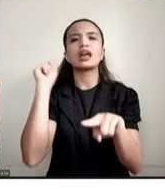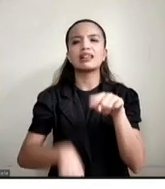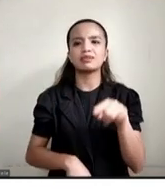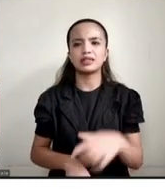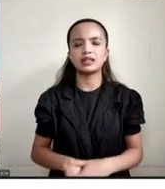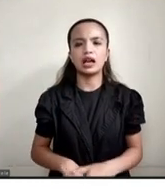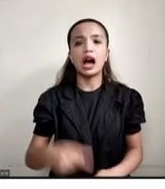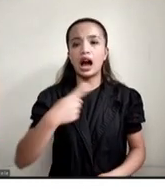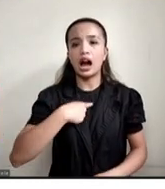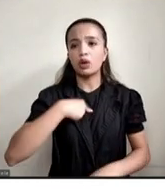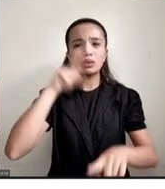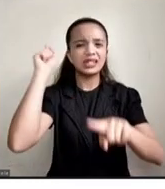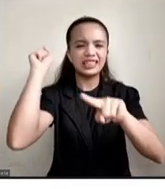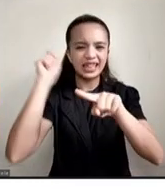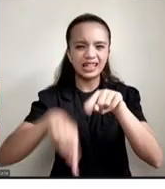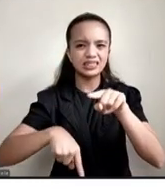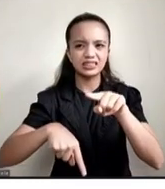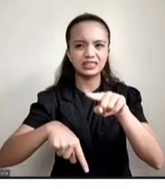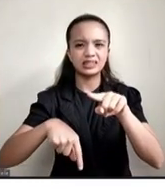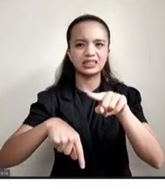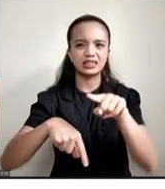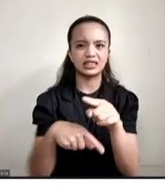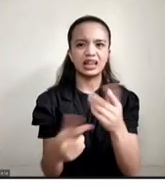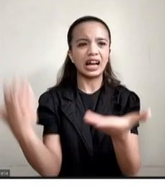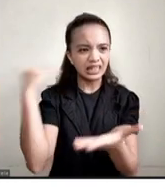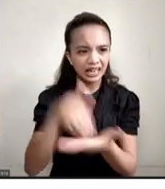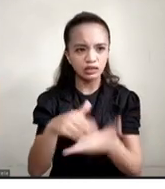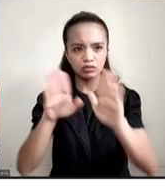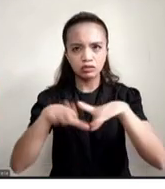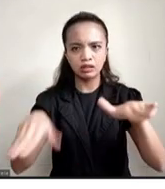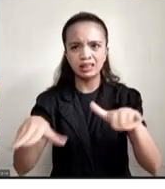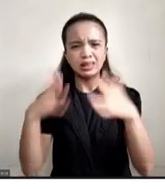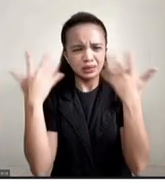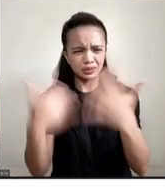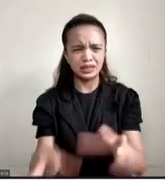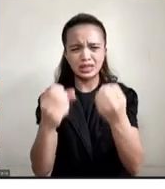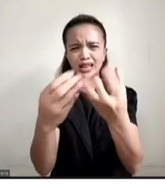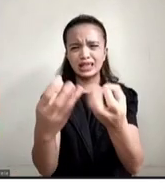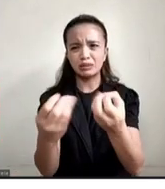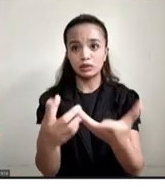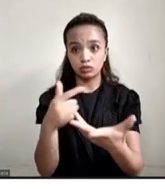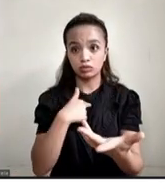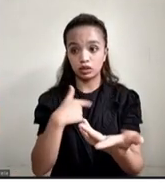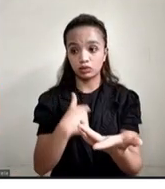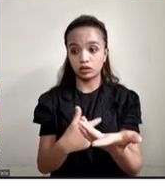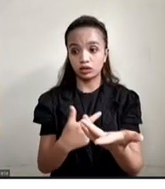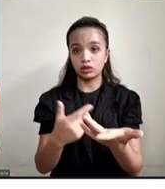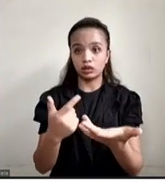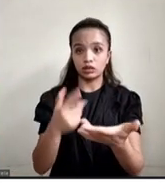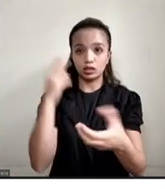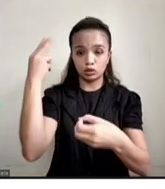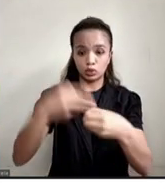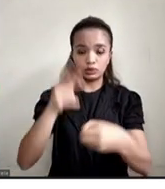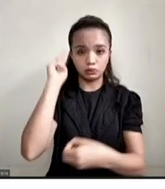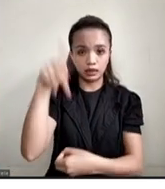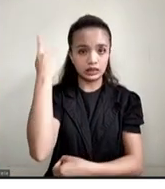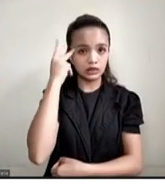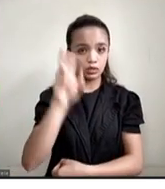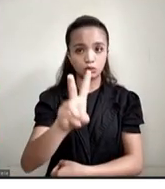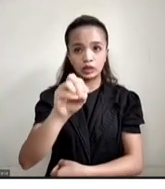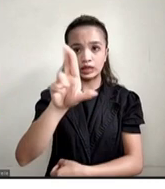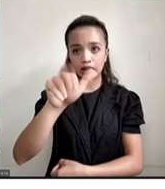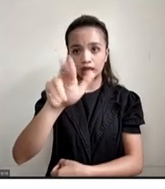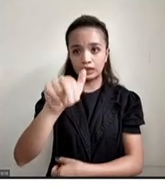I cannot make them sacrifice again. I mean, they already sacrificed when I entered politics in 2013. And then